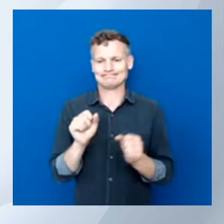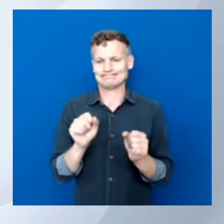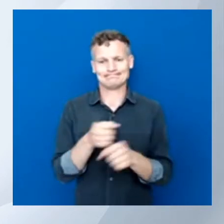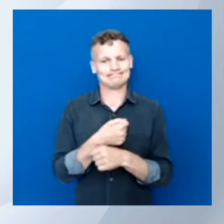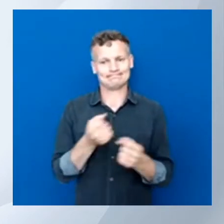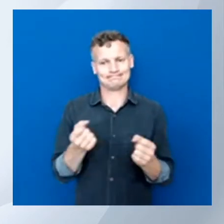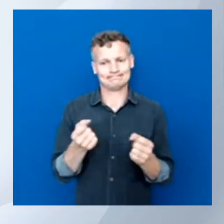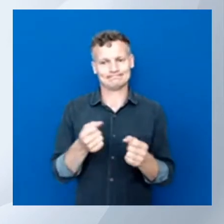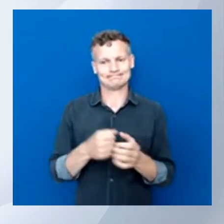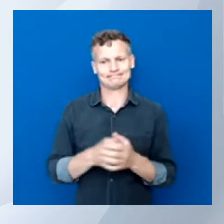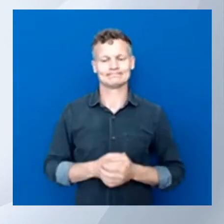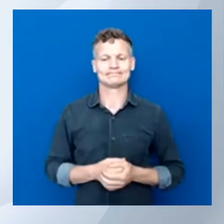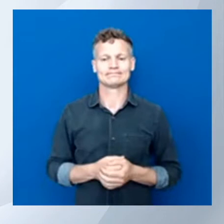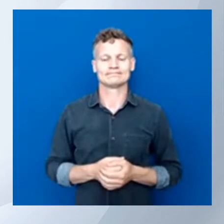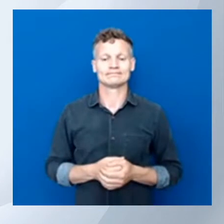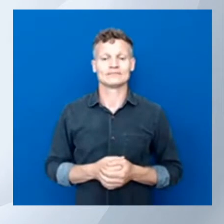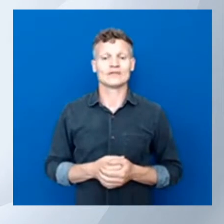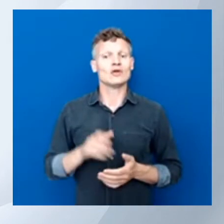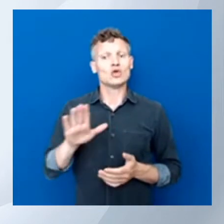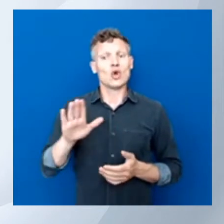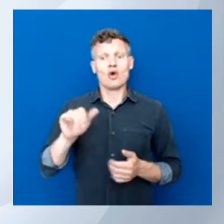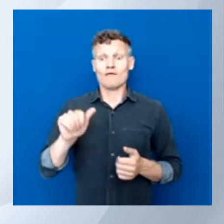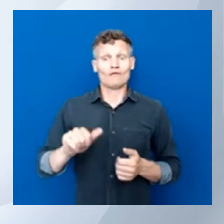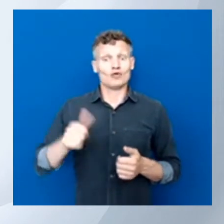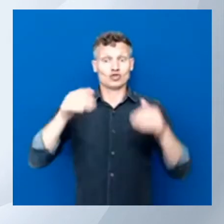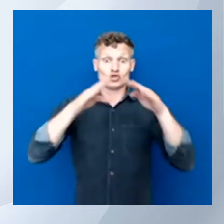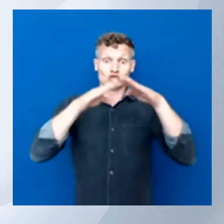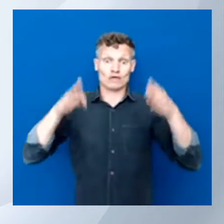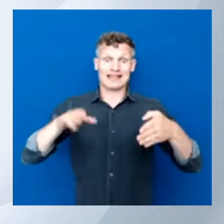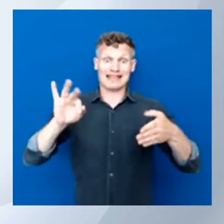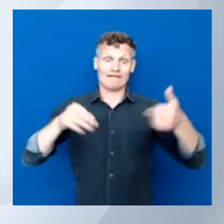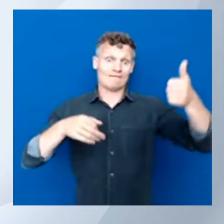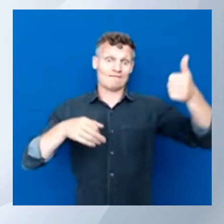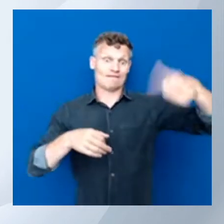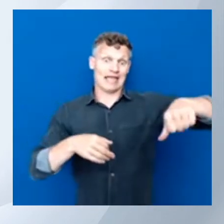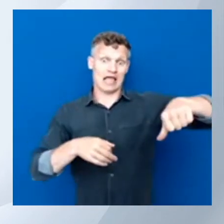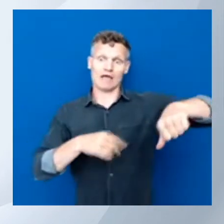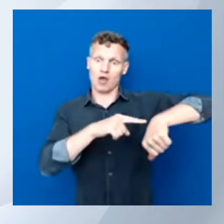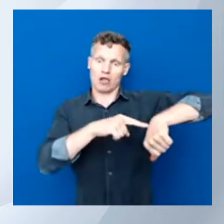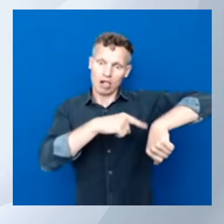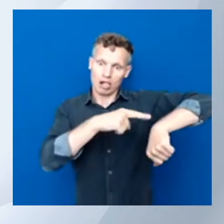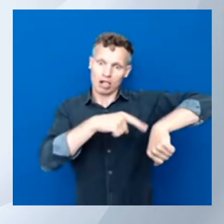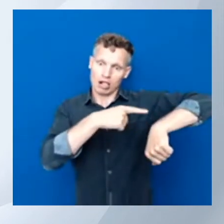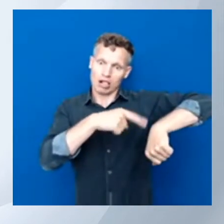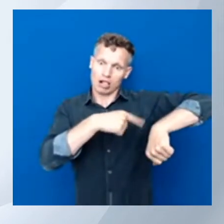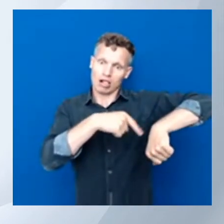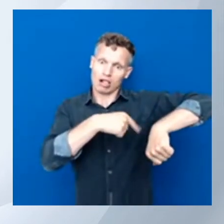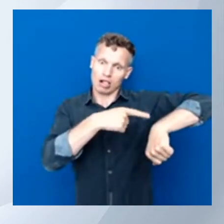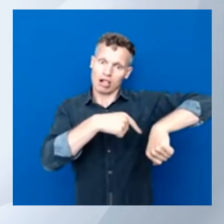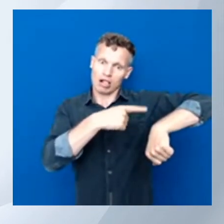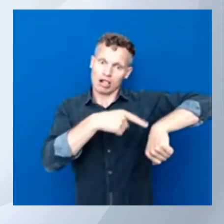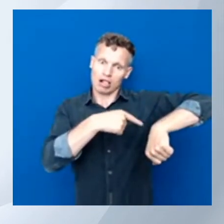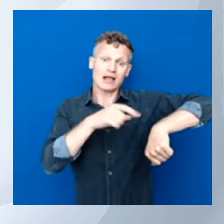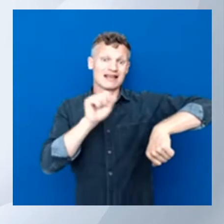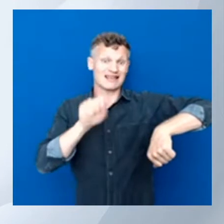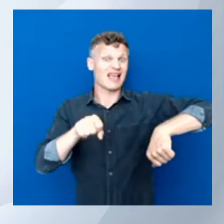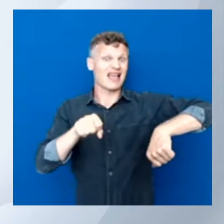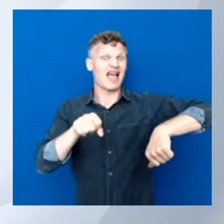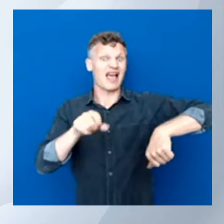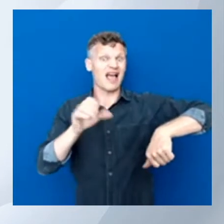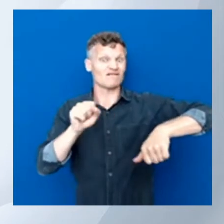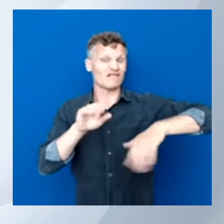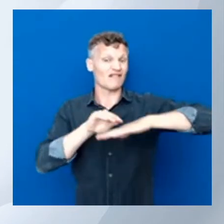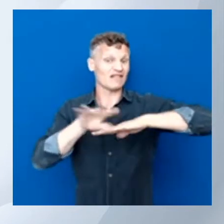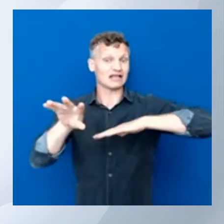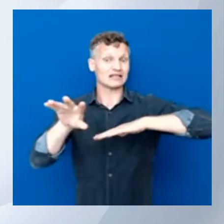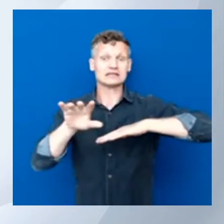fails for a long, long time, your CDN and your site users can still experience issues. Let's say you're only caching your